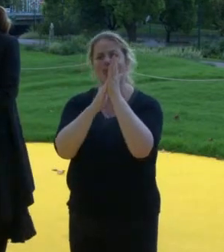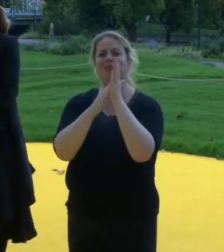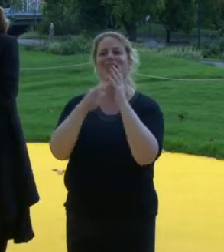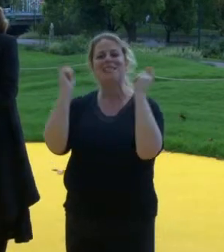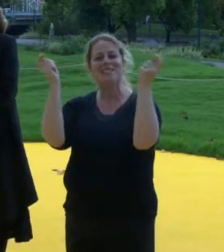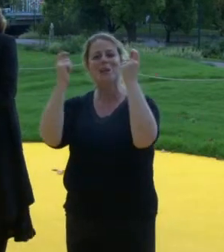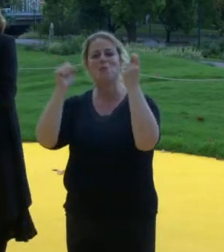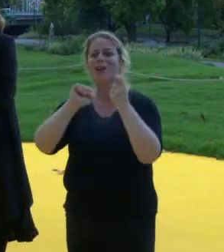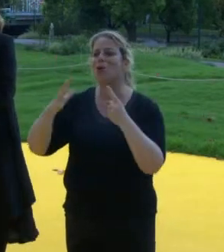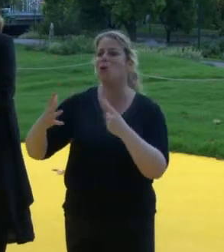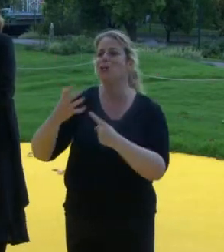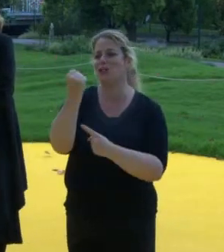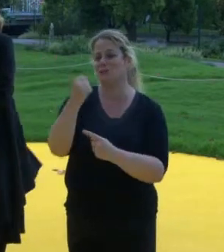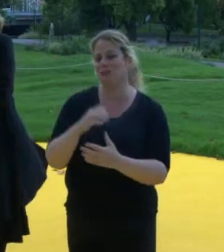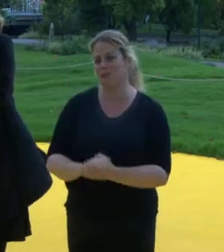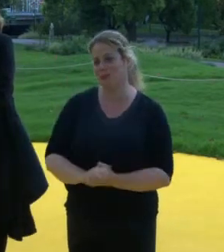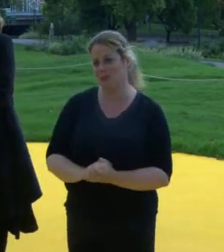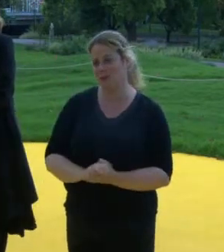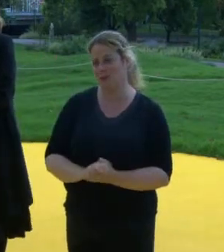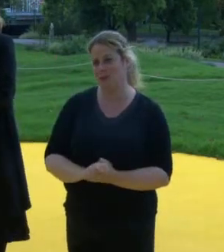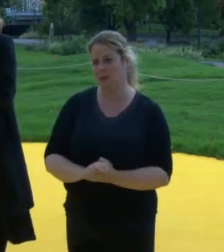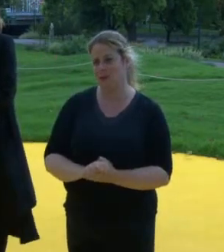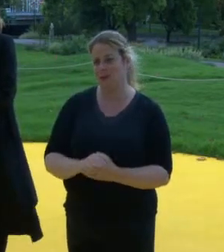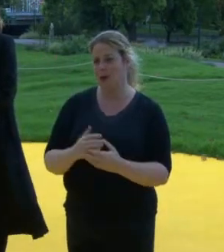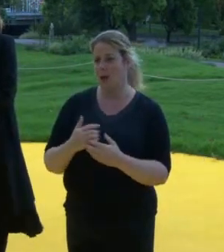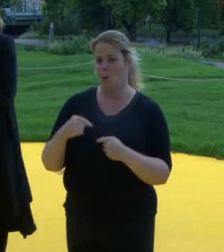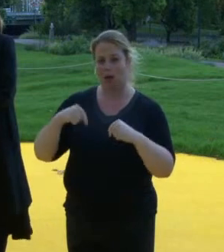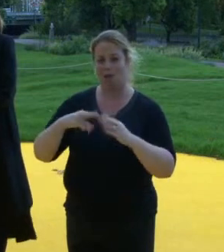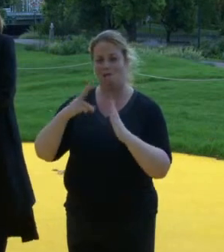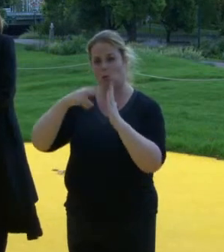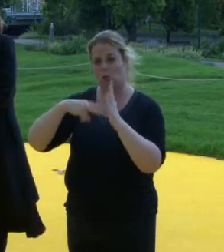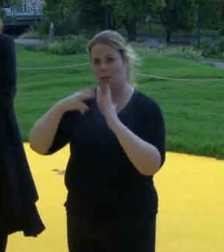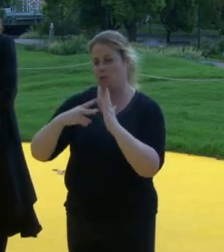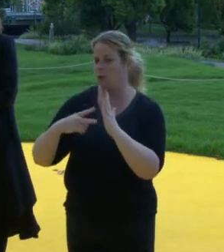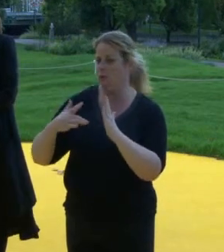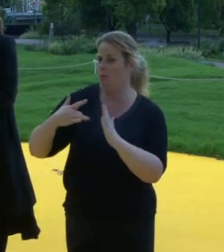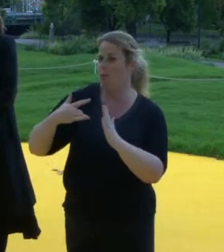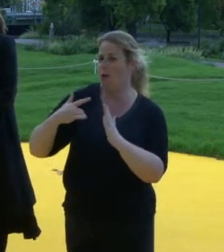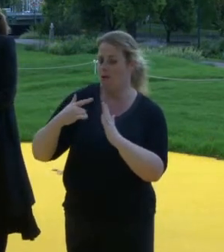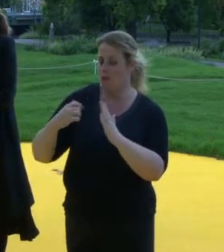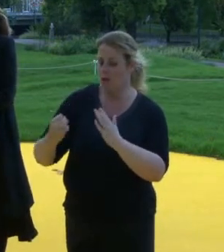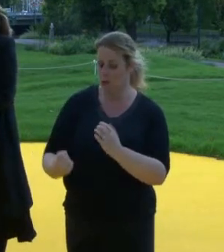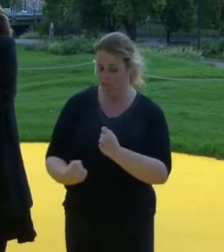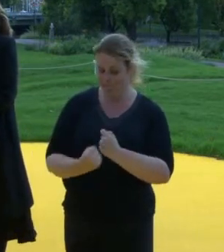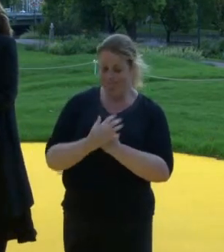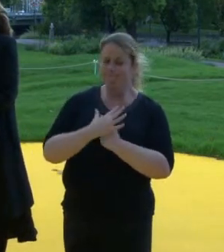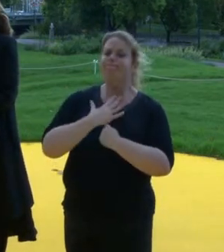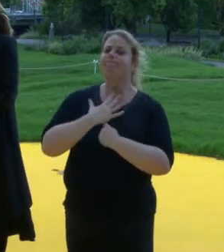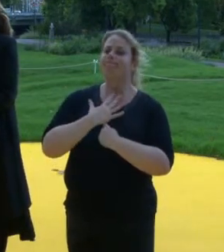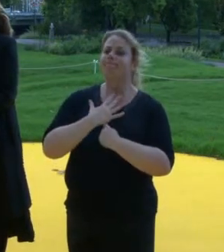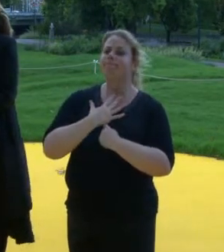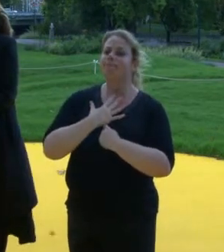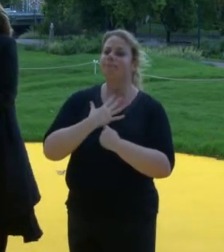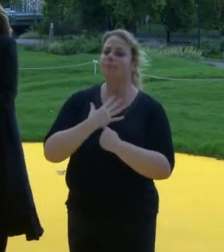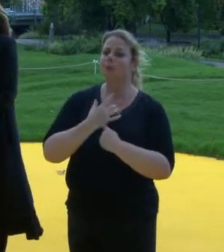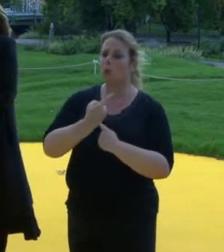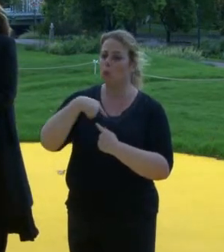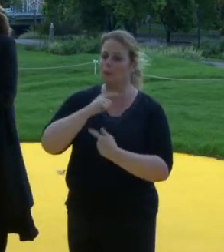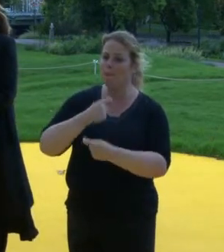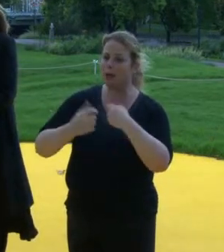made to our literary and cultural life. You have made us richer. You have made us